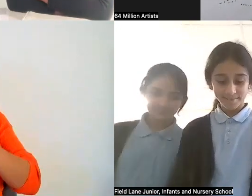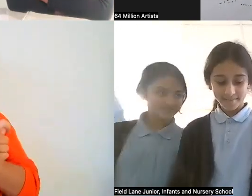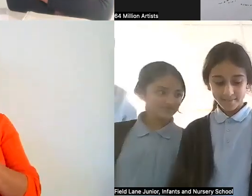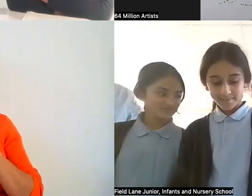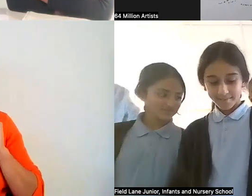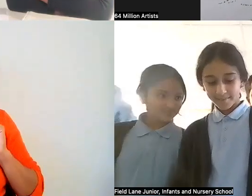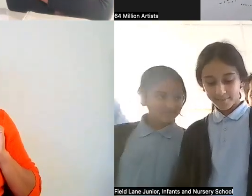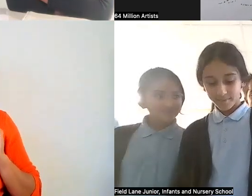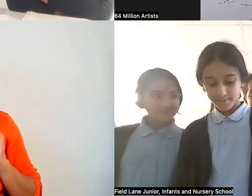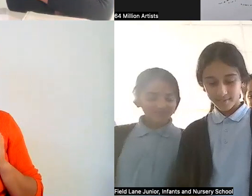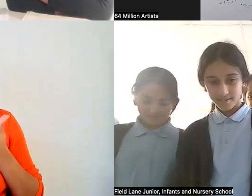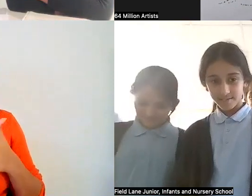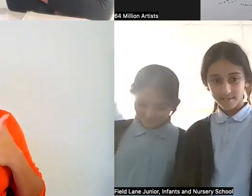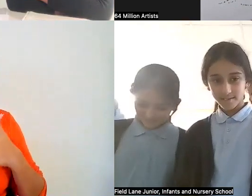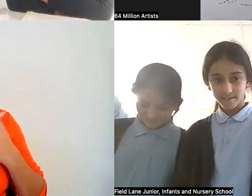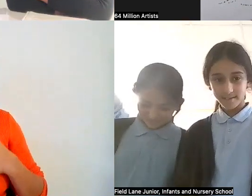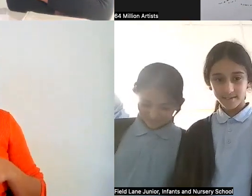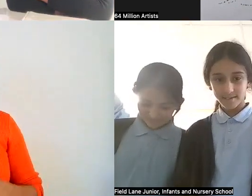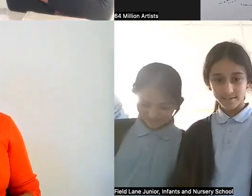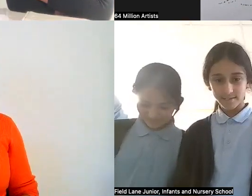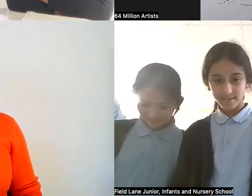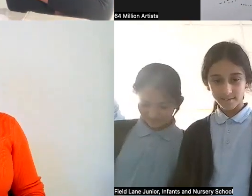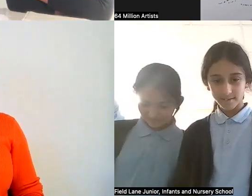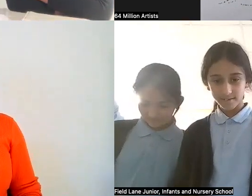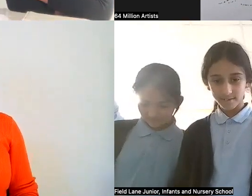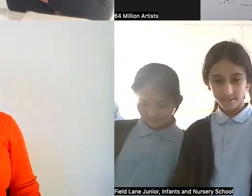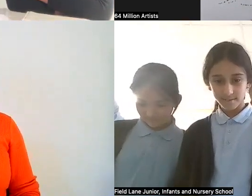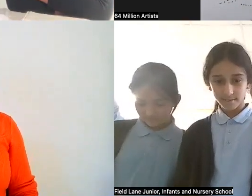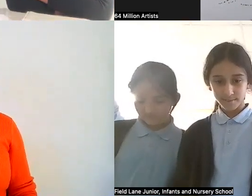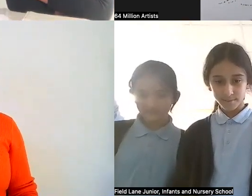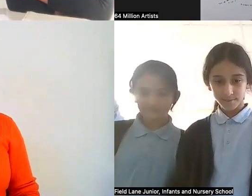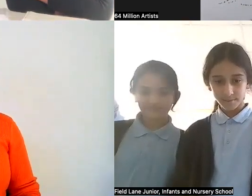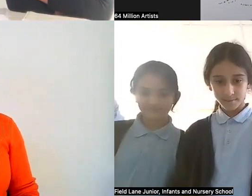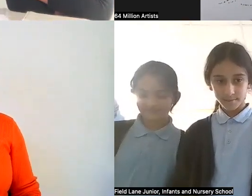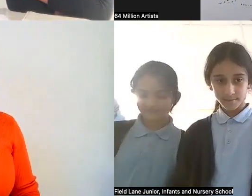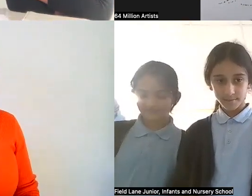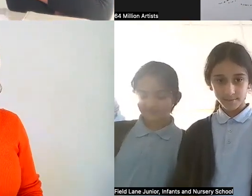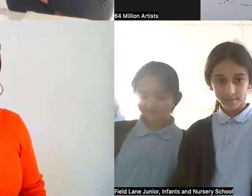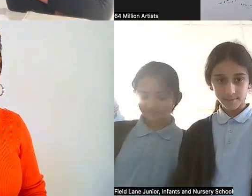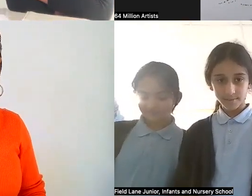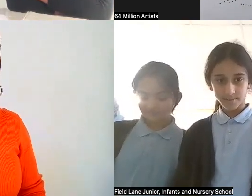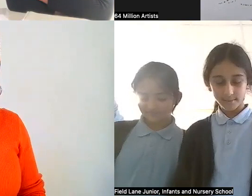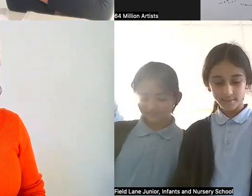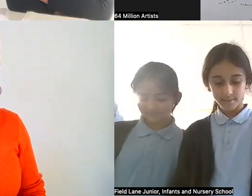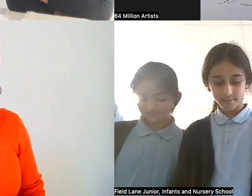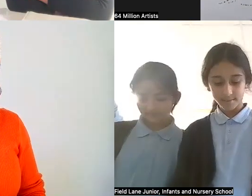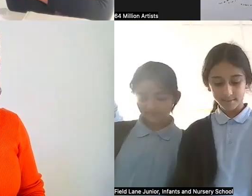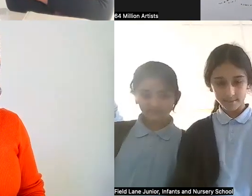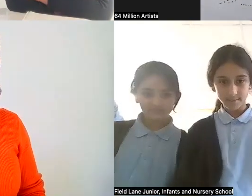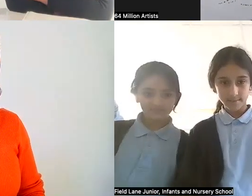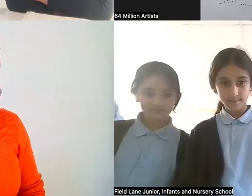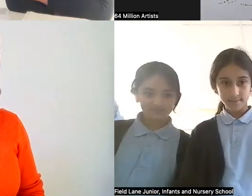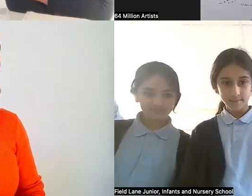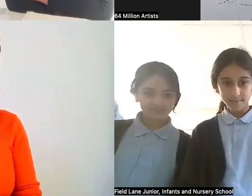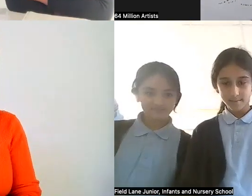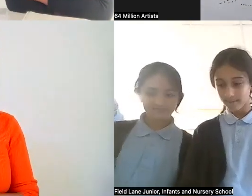into, I don't know whether you turn into other things too. Maybe, yes, that's right, yes. So that's good. Lovely, well done. Is there any